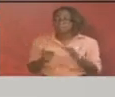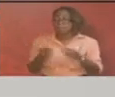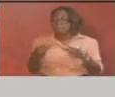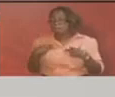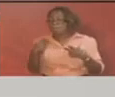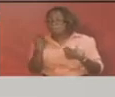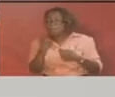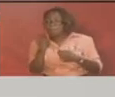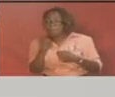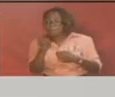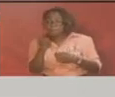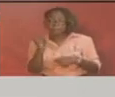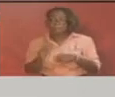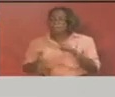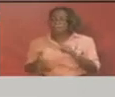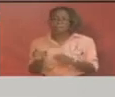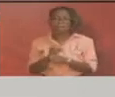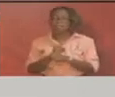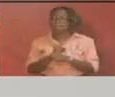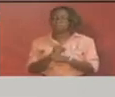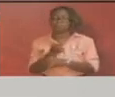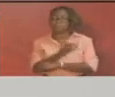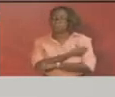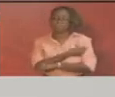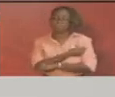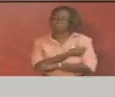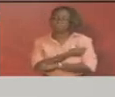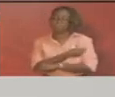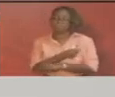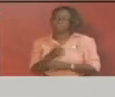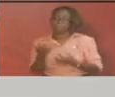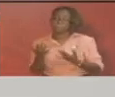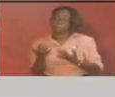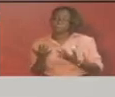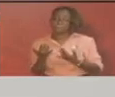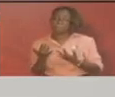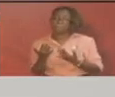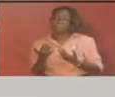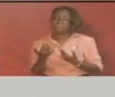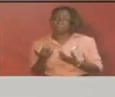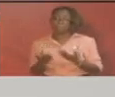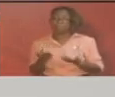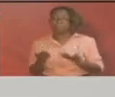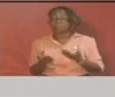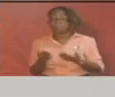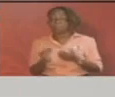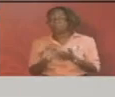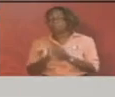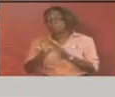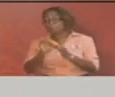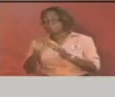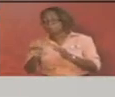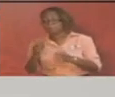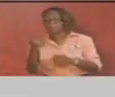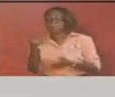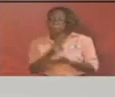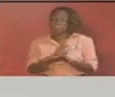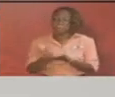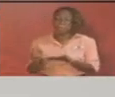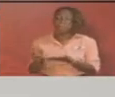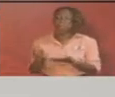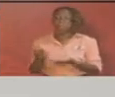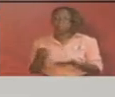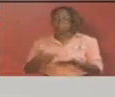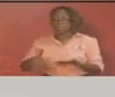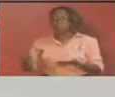given the vaccine at that time. It will be deferred to maybe 1 or 2 weeks later until that particular illness has been resolved. So